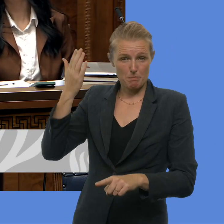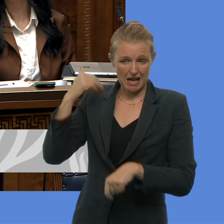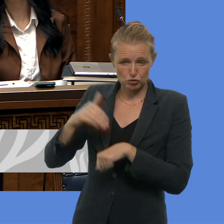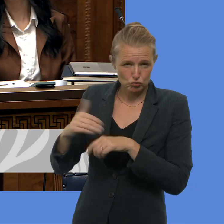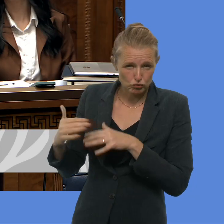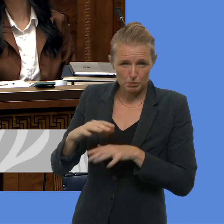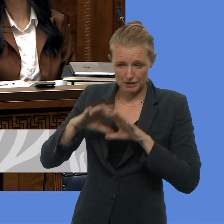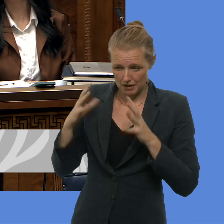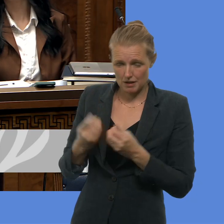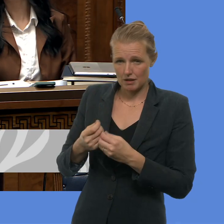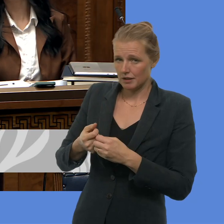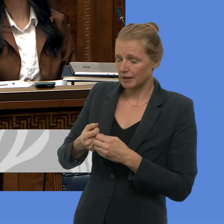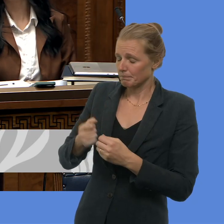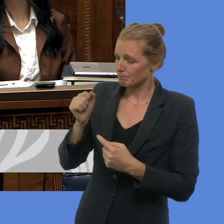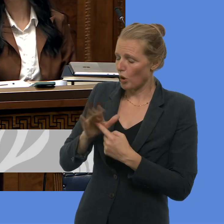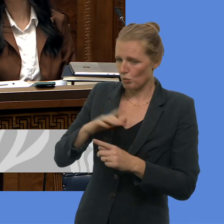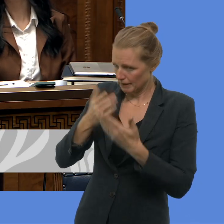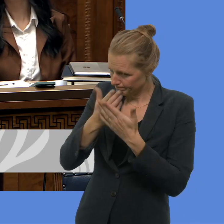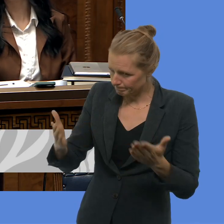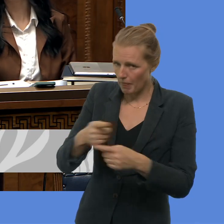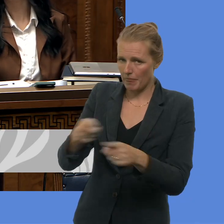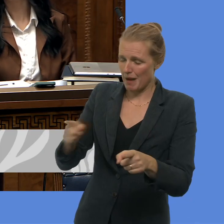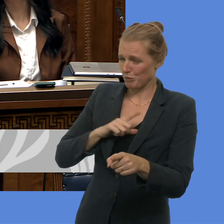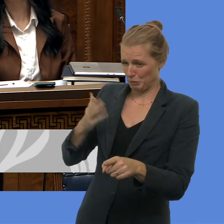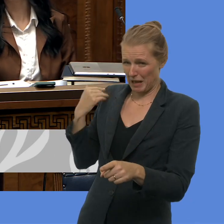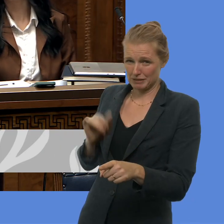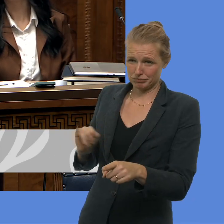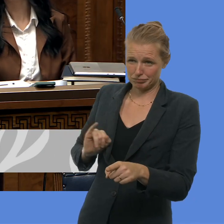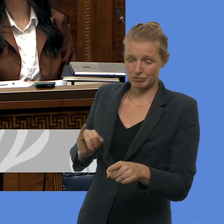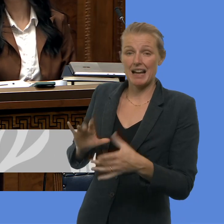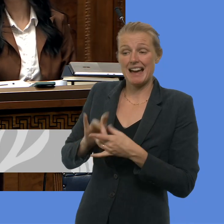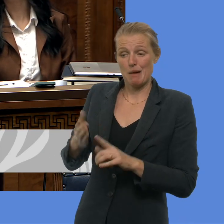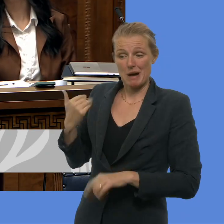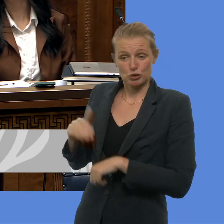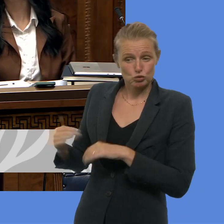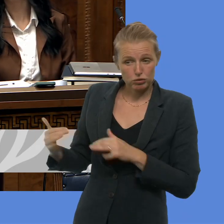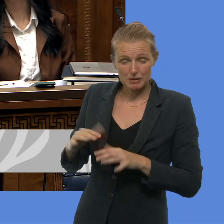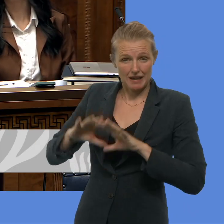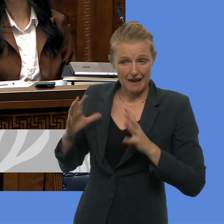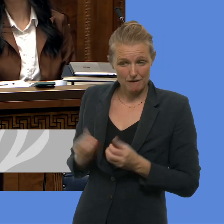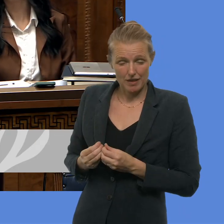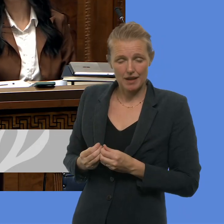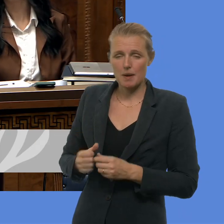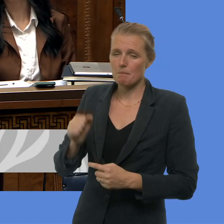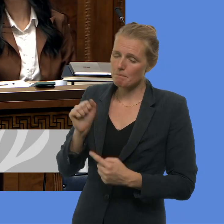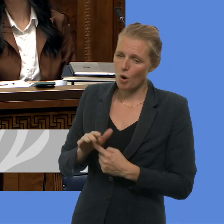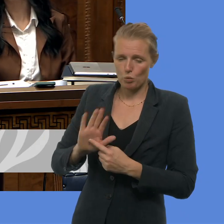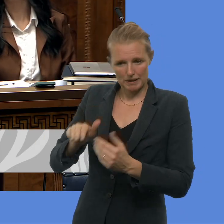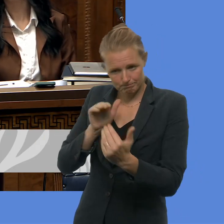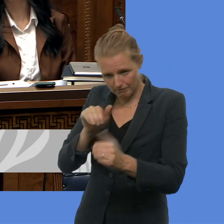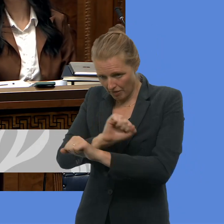continue to provide support for victims and survivors in dealing with the legacy of the past, and we will take a flexible approach to deal with changing needs and